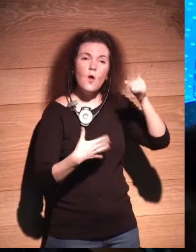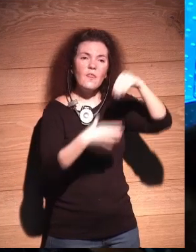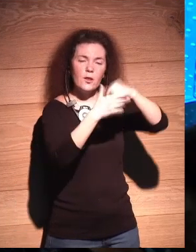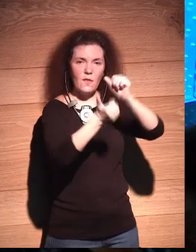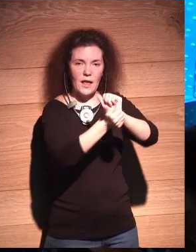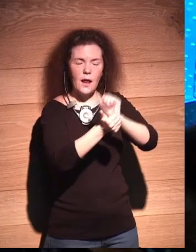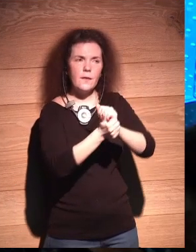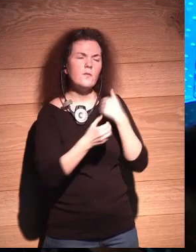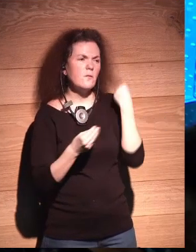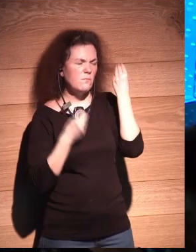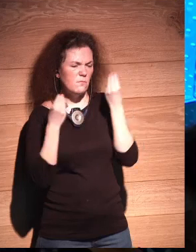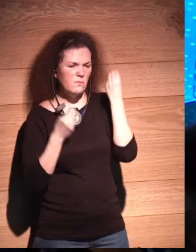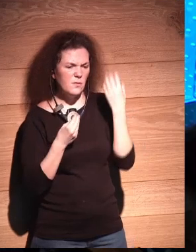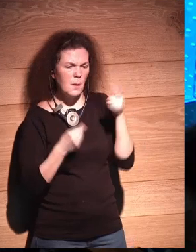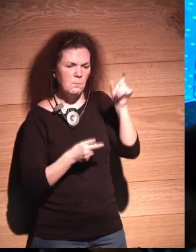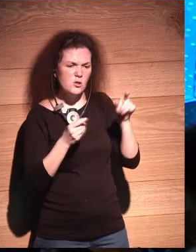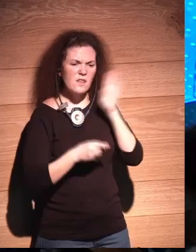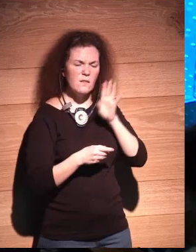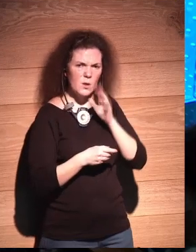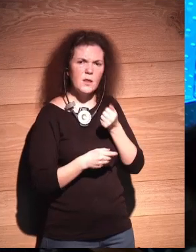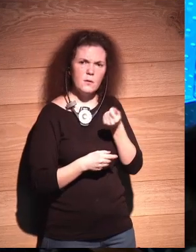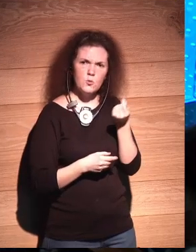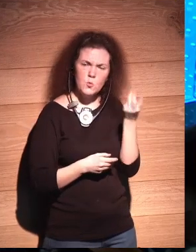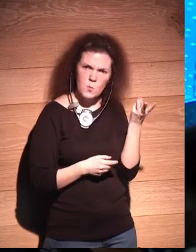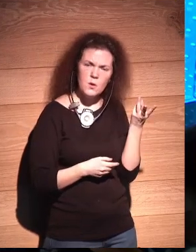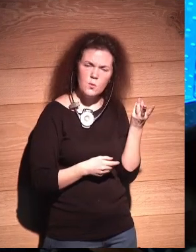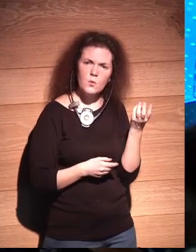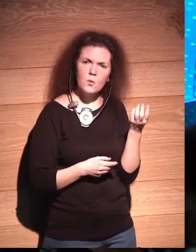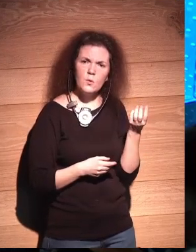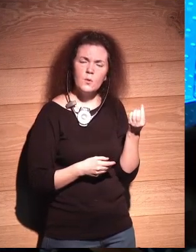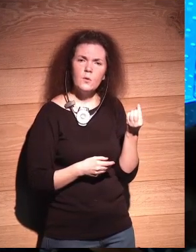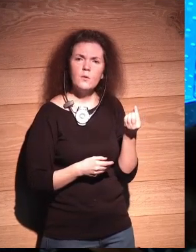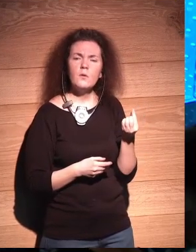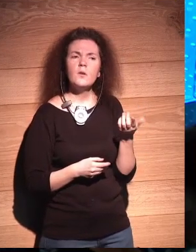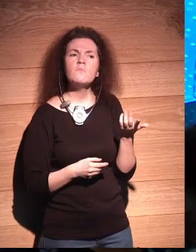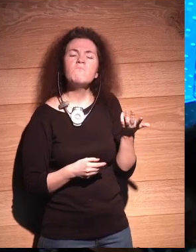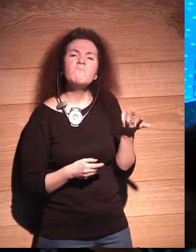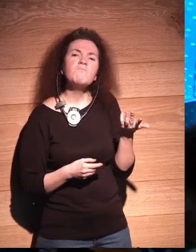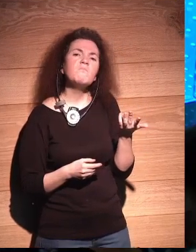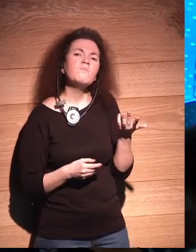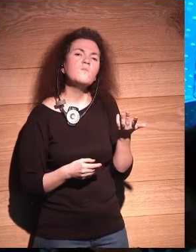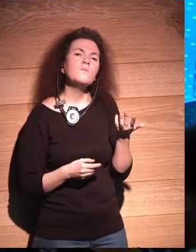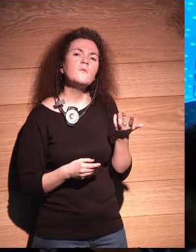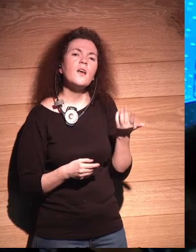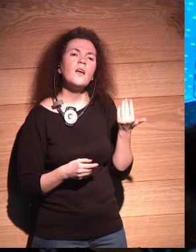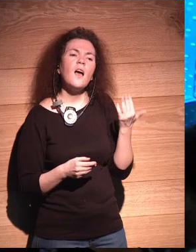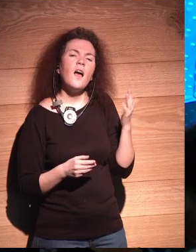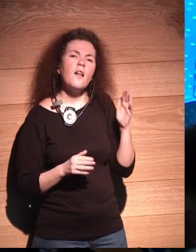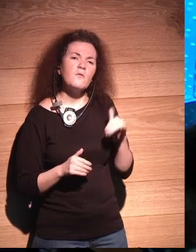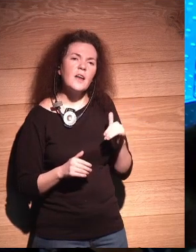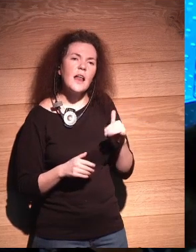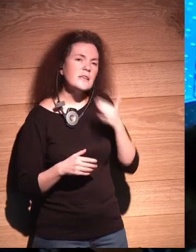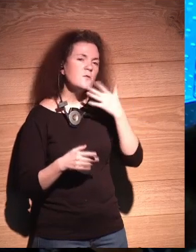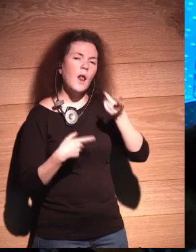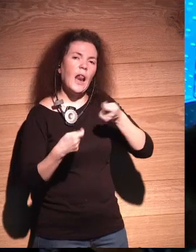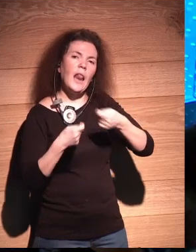Of course, what happened was that it became a capitalist venture. It became a business. And what does a business